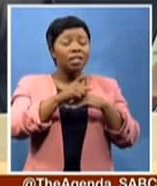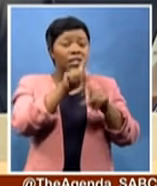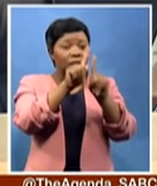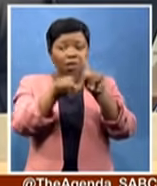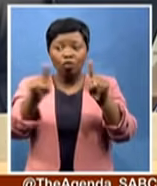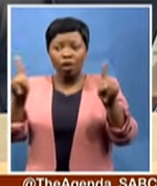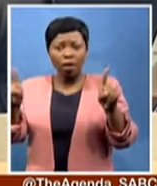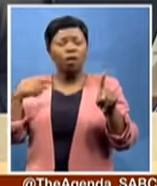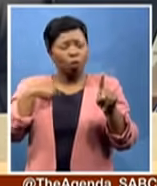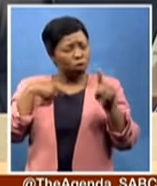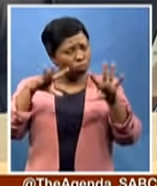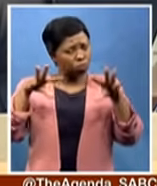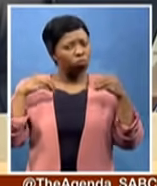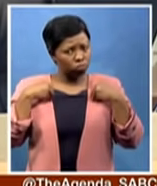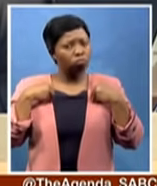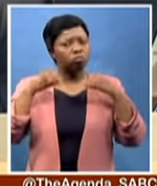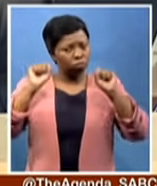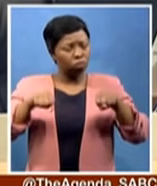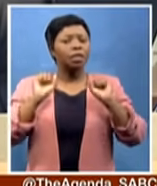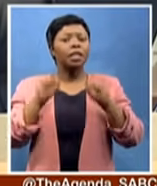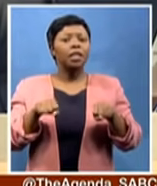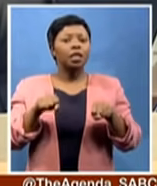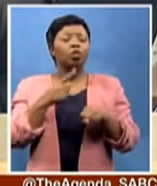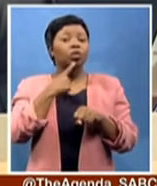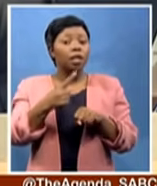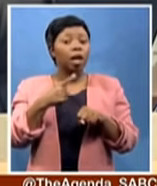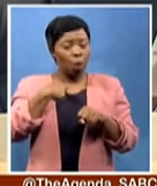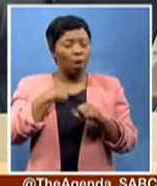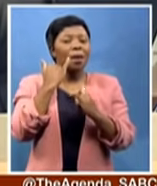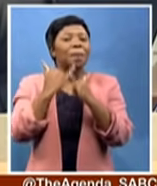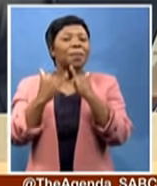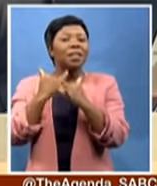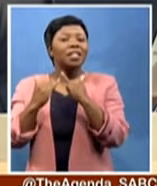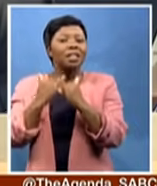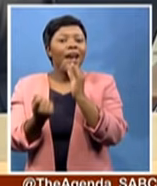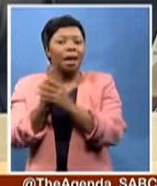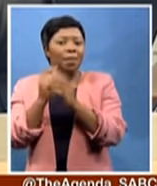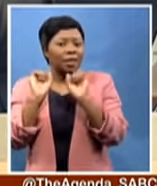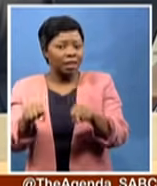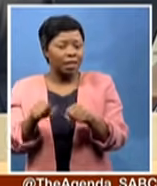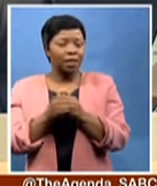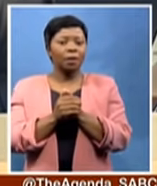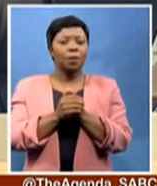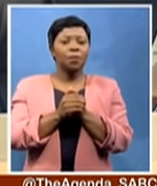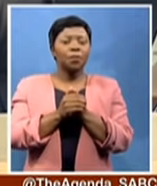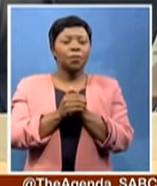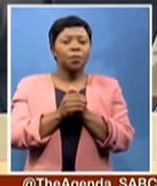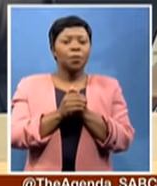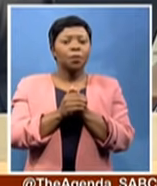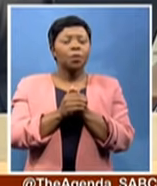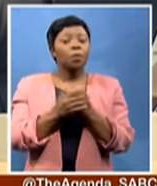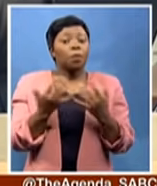made mistakes as it sought to execute the mandate that it was given by the